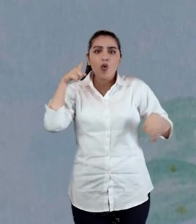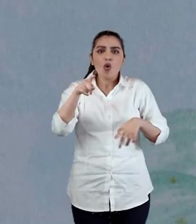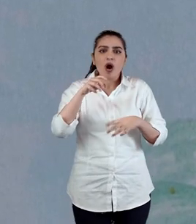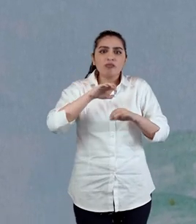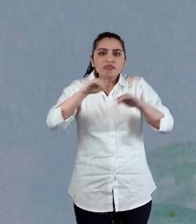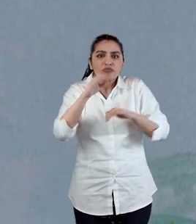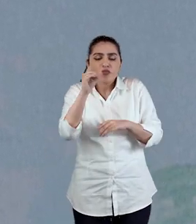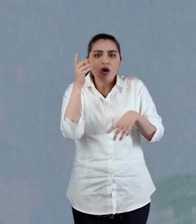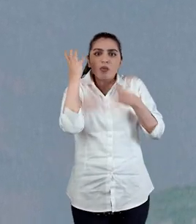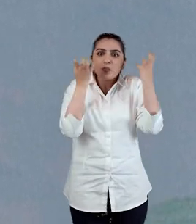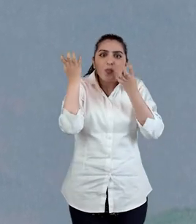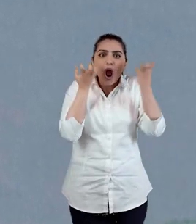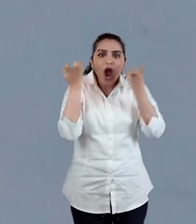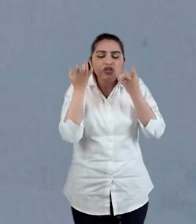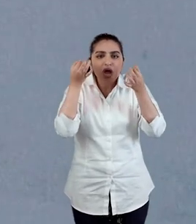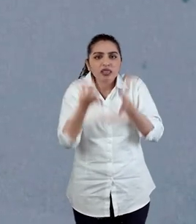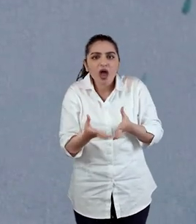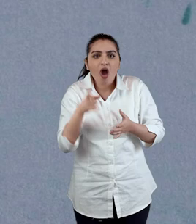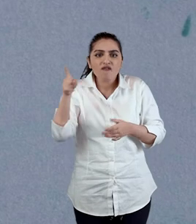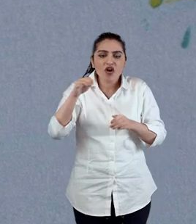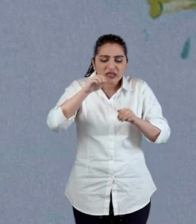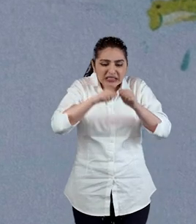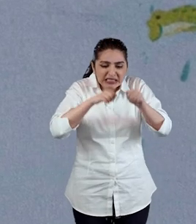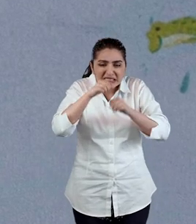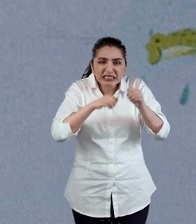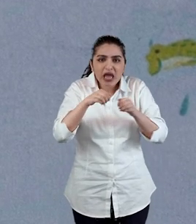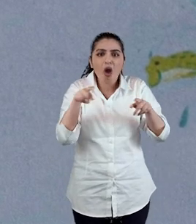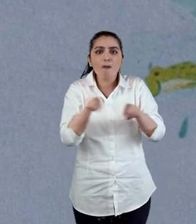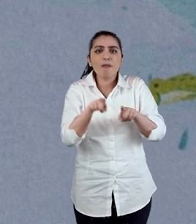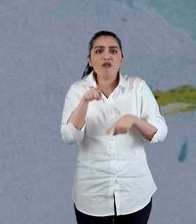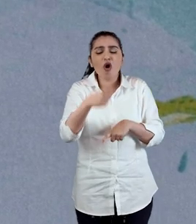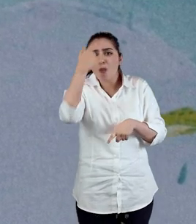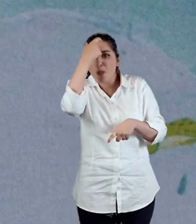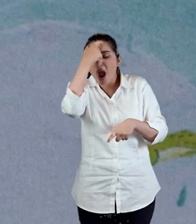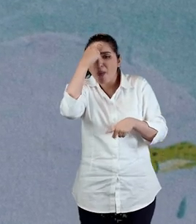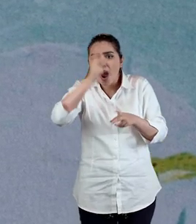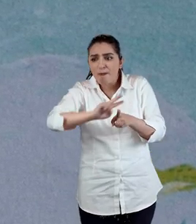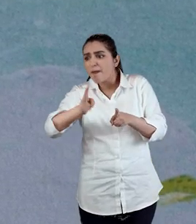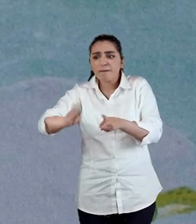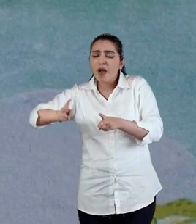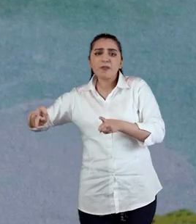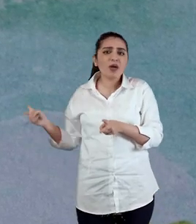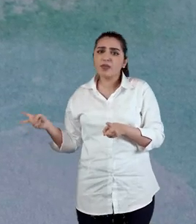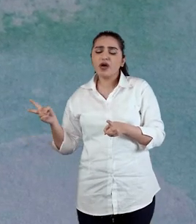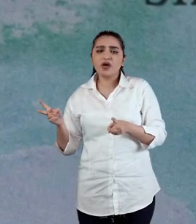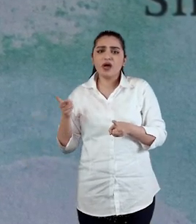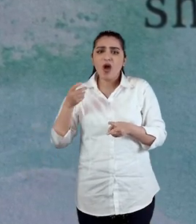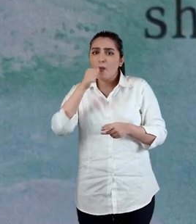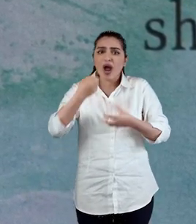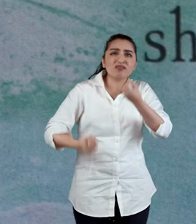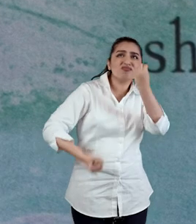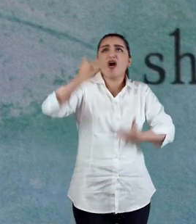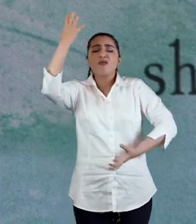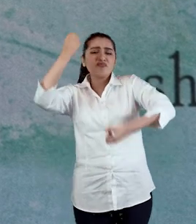of events. The water gushed out, shooting high up a tree in a powerful jet that